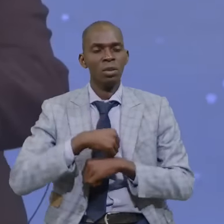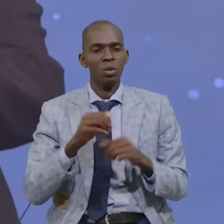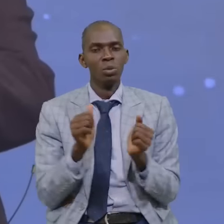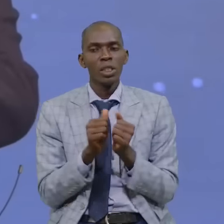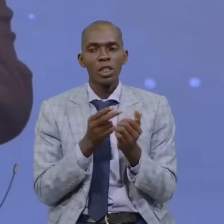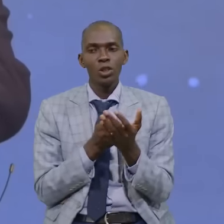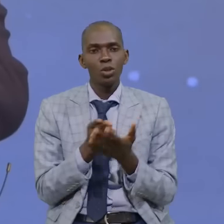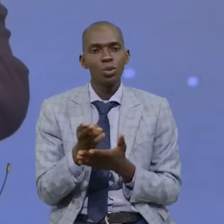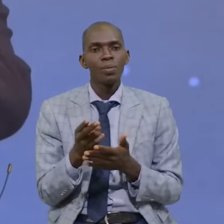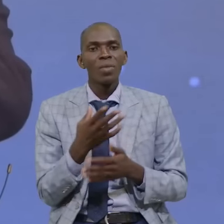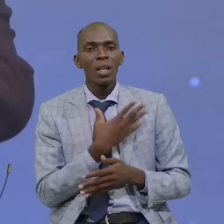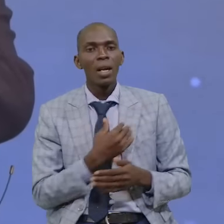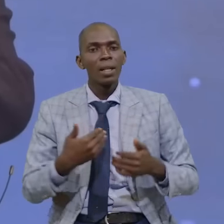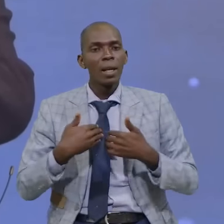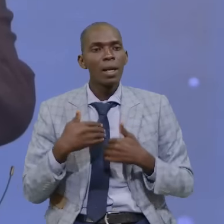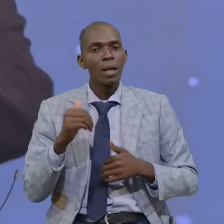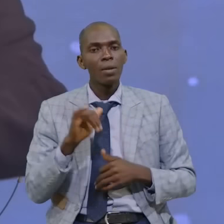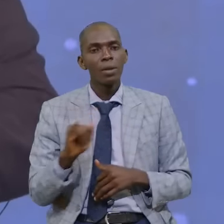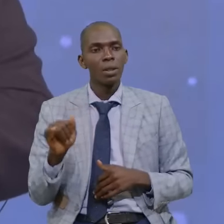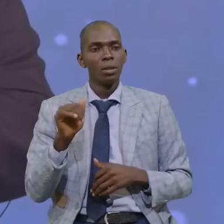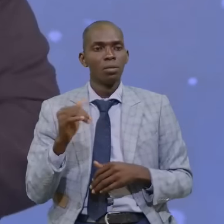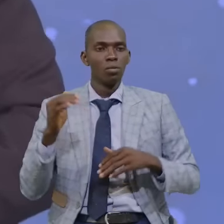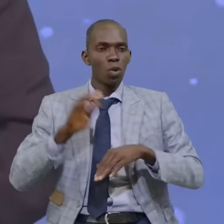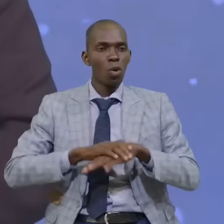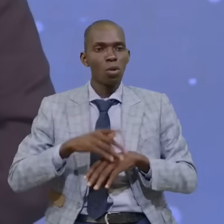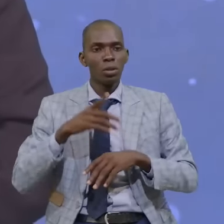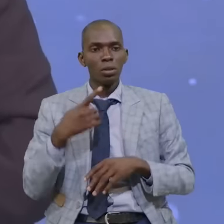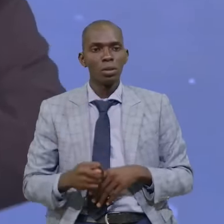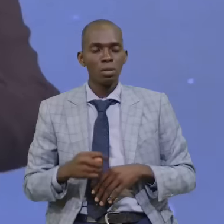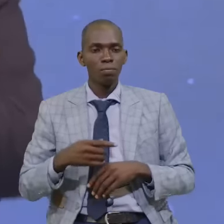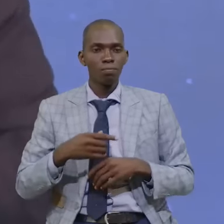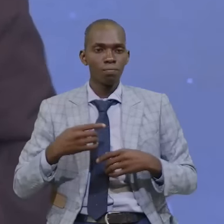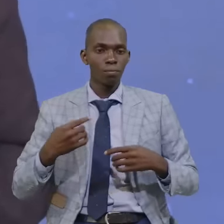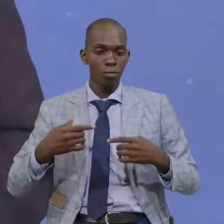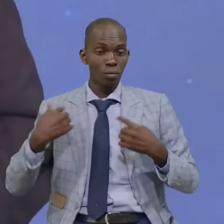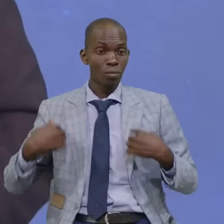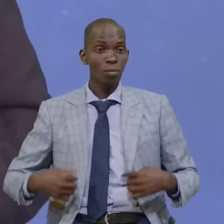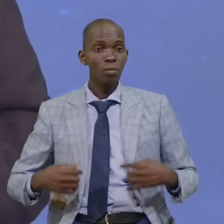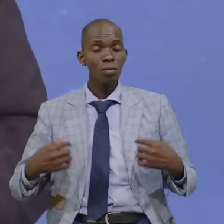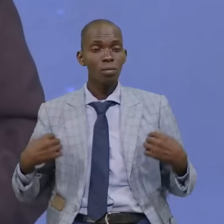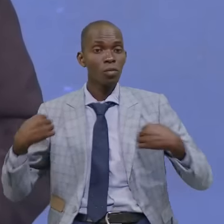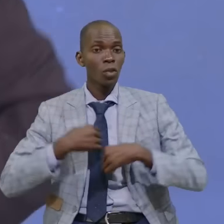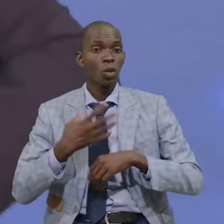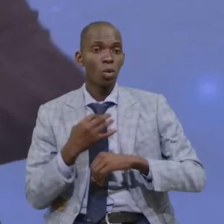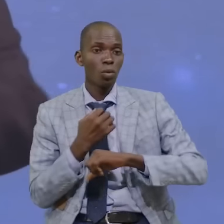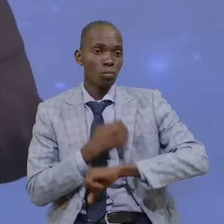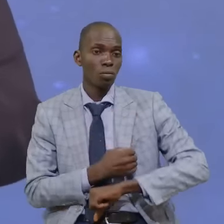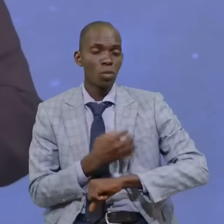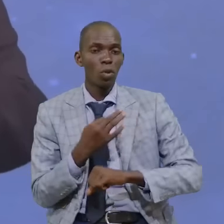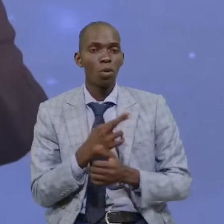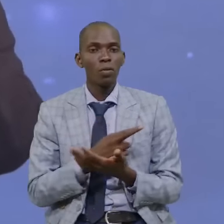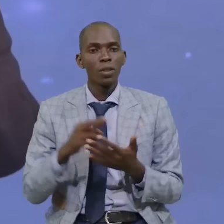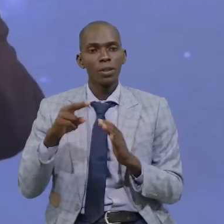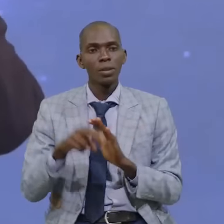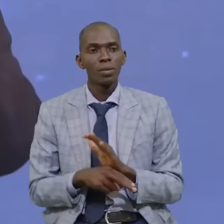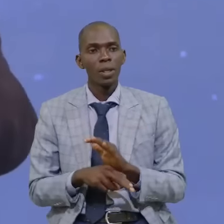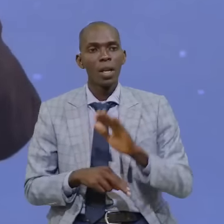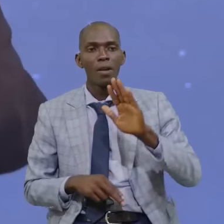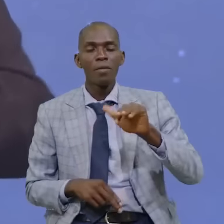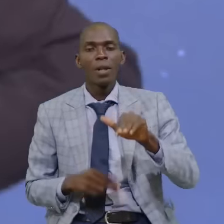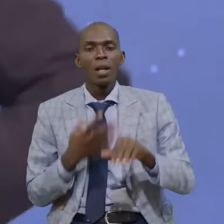and having on the breastplate of righteousness. In verse 15, and your